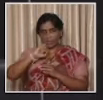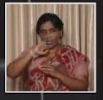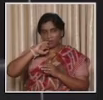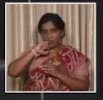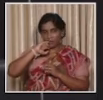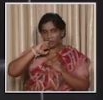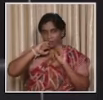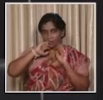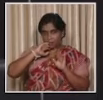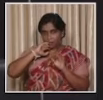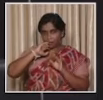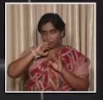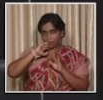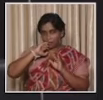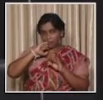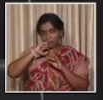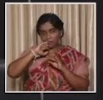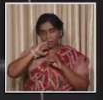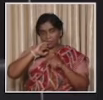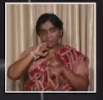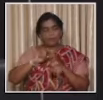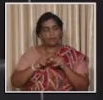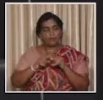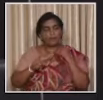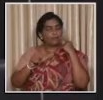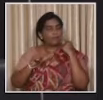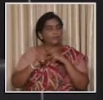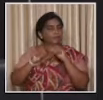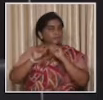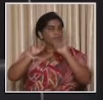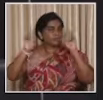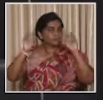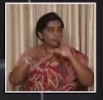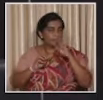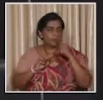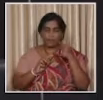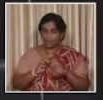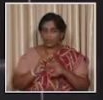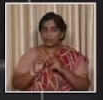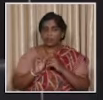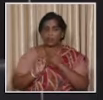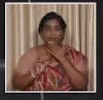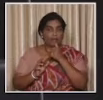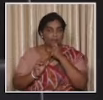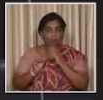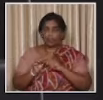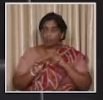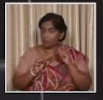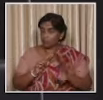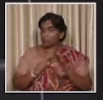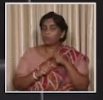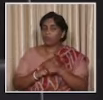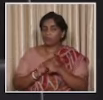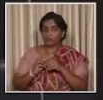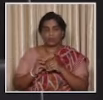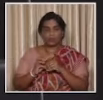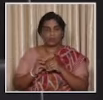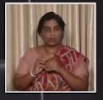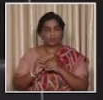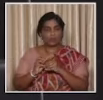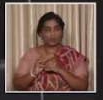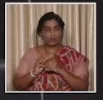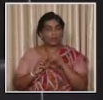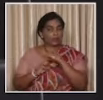board, National Water Supply and Drainage Board, has to give technical support. Without their technical support, I don't think the community